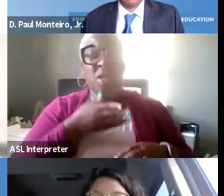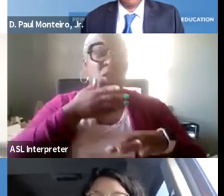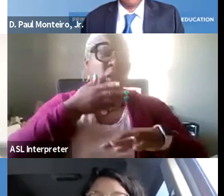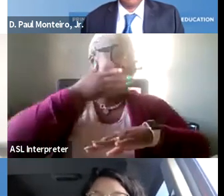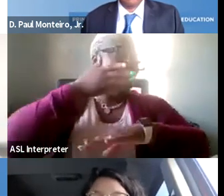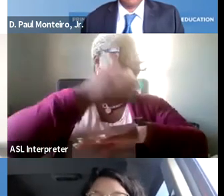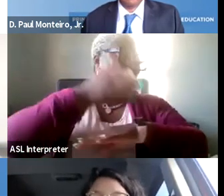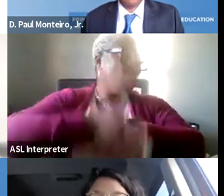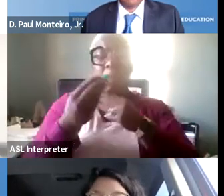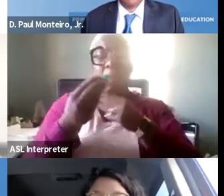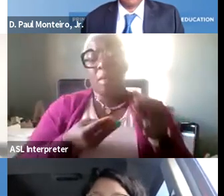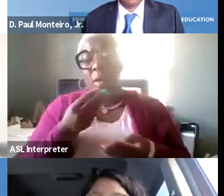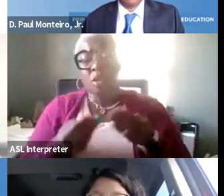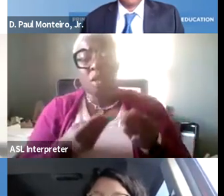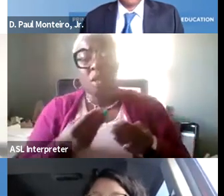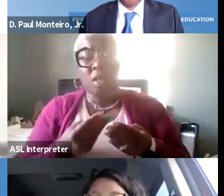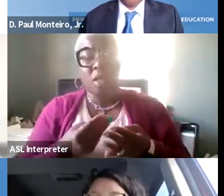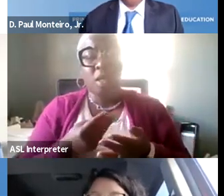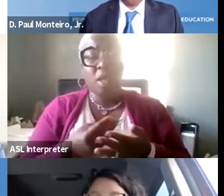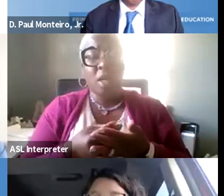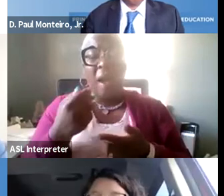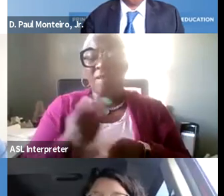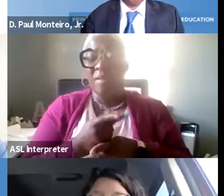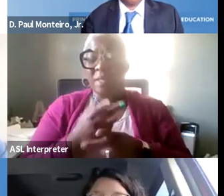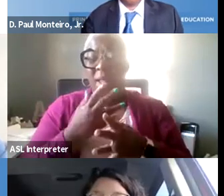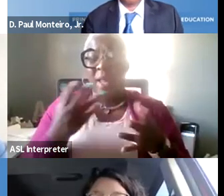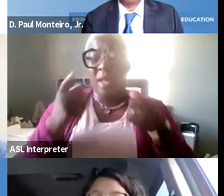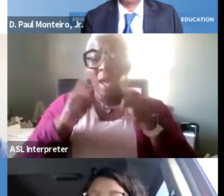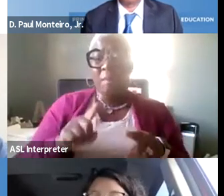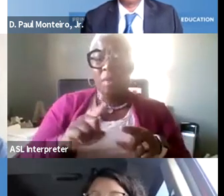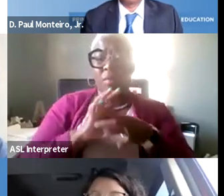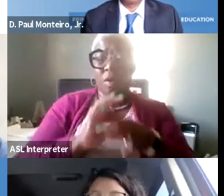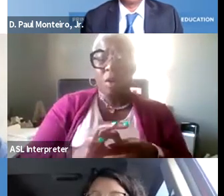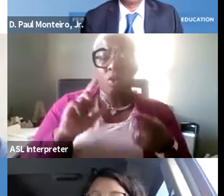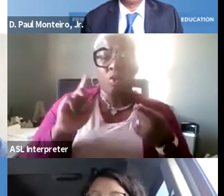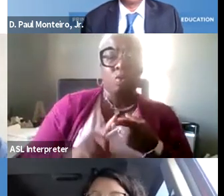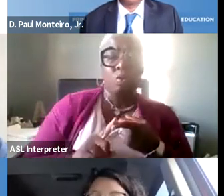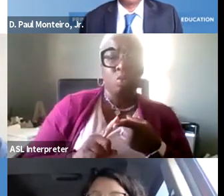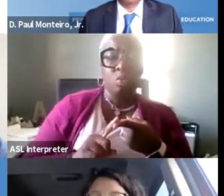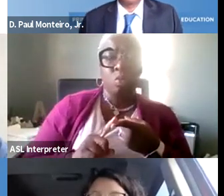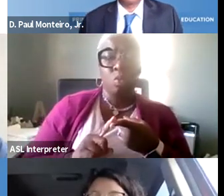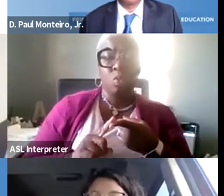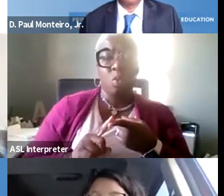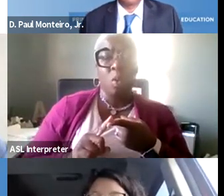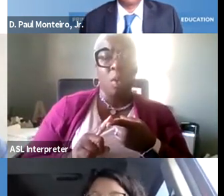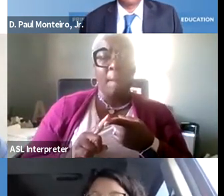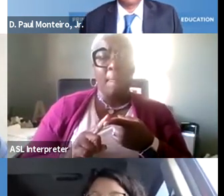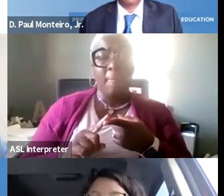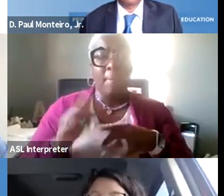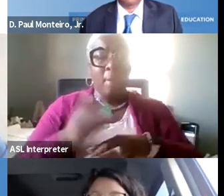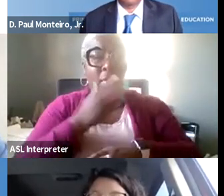So I feel like there's a lot going on in regards to the projects that we have going